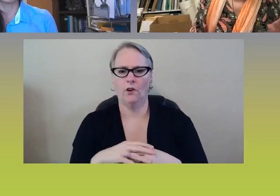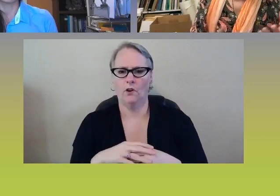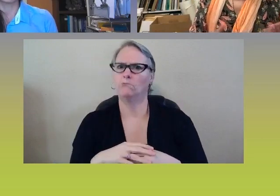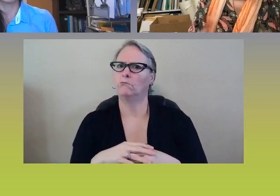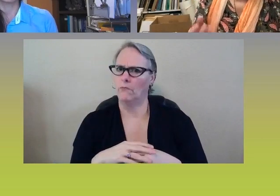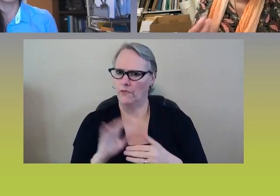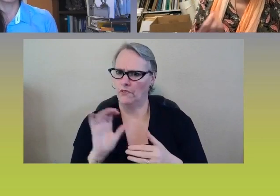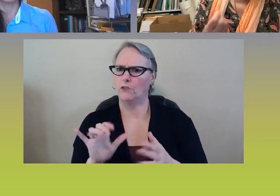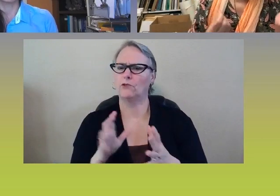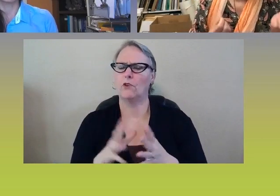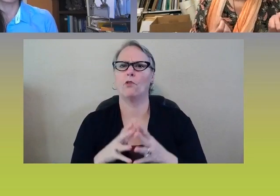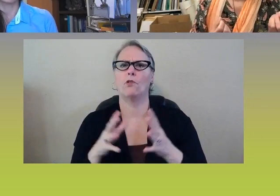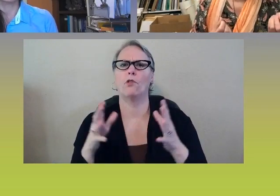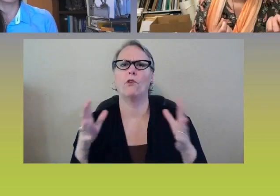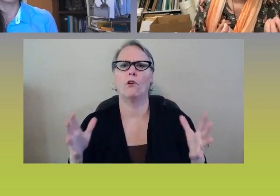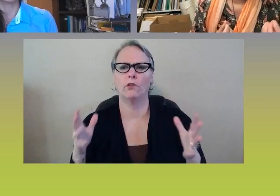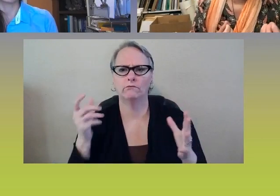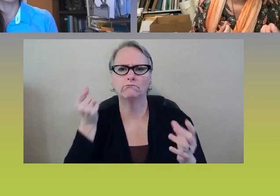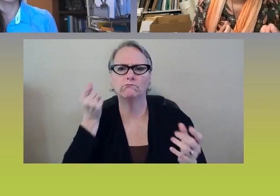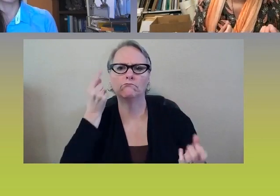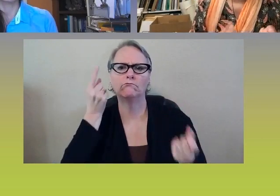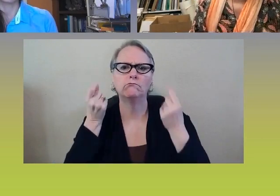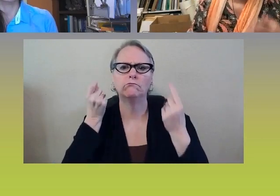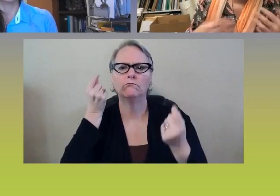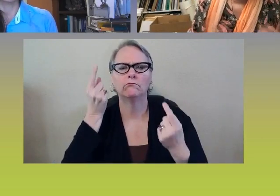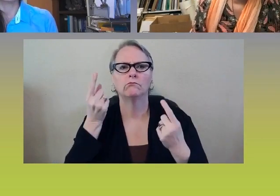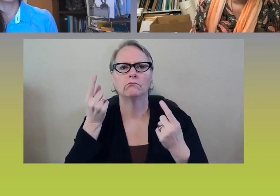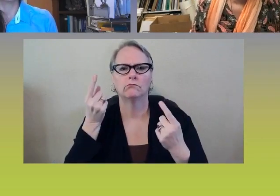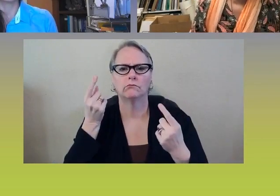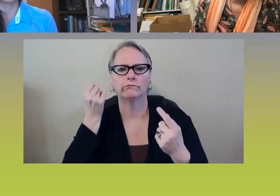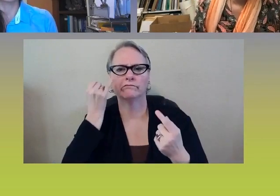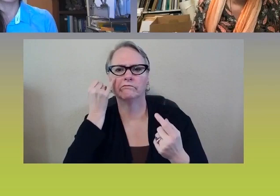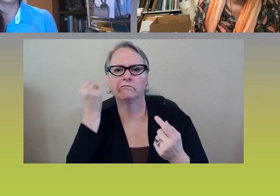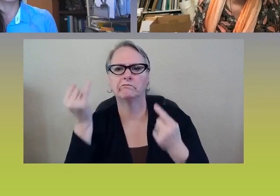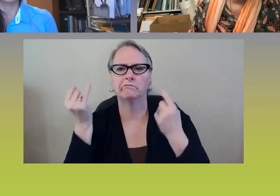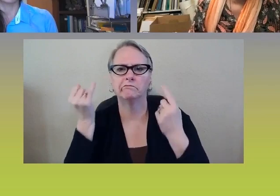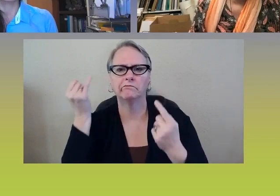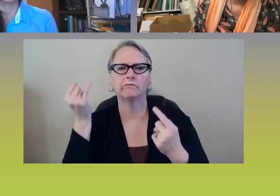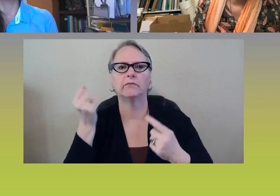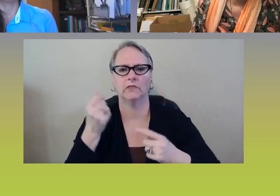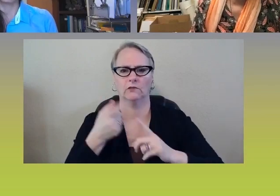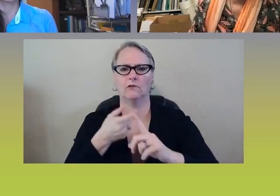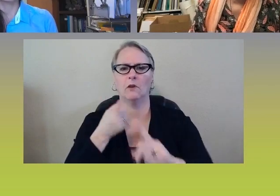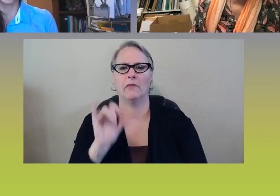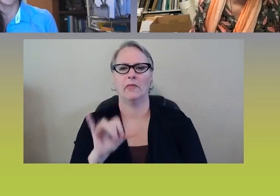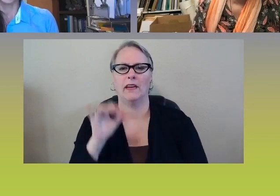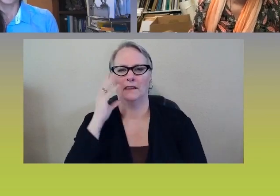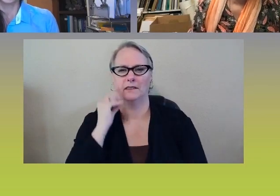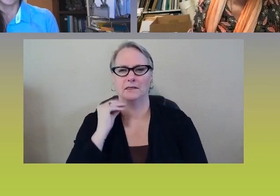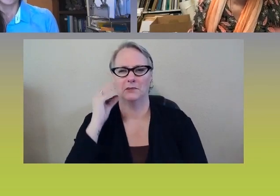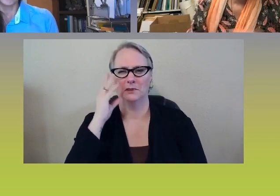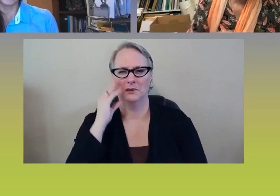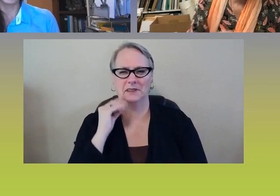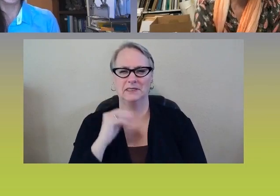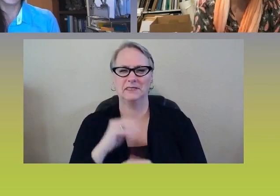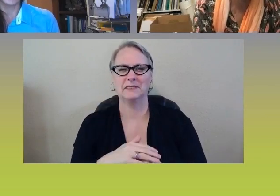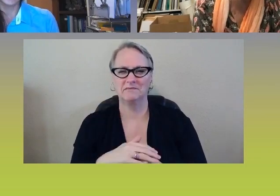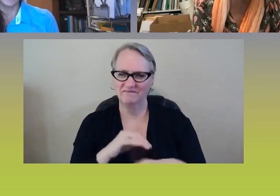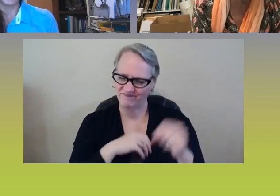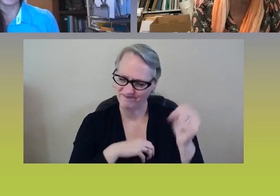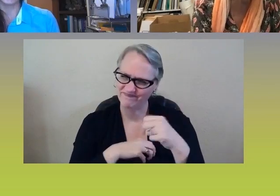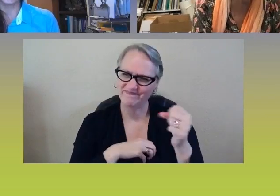lot of understanding of notions that comes through the skin. So